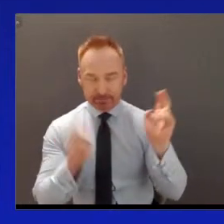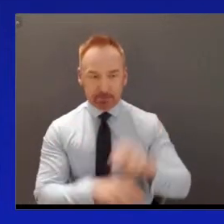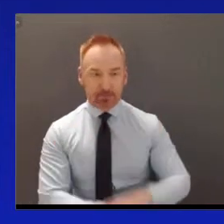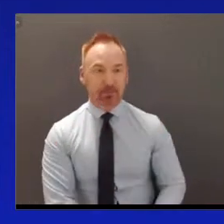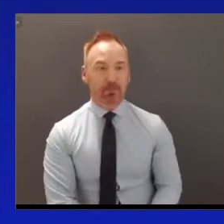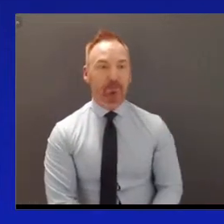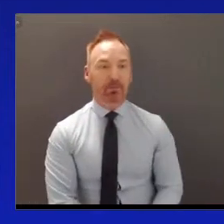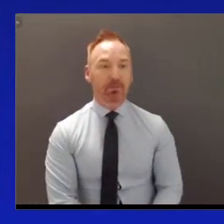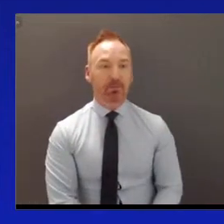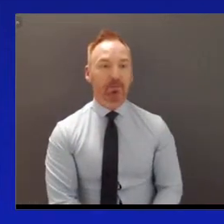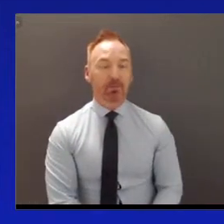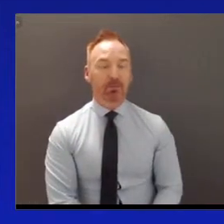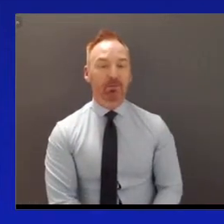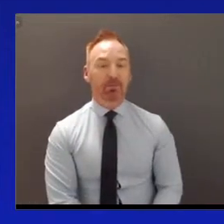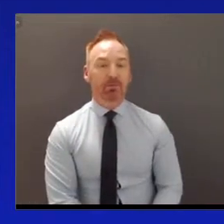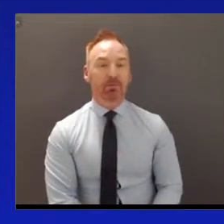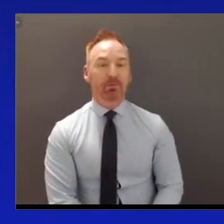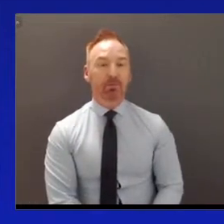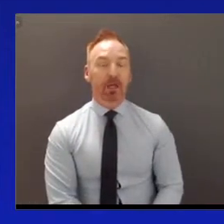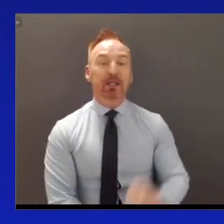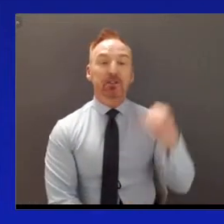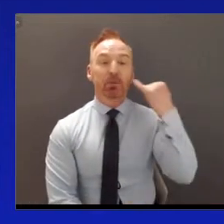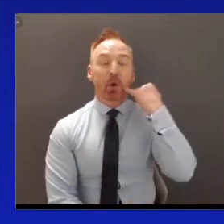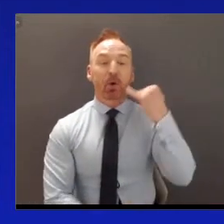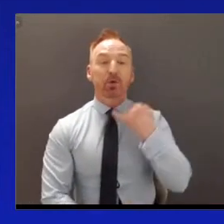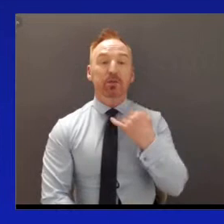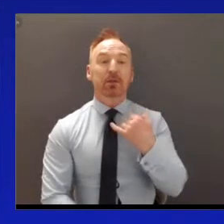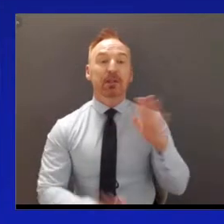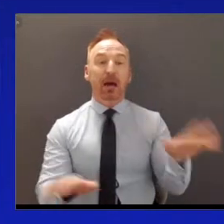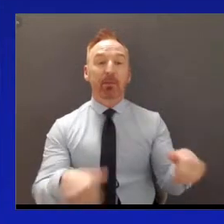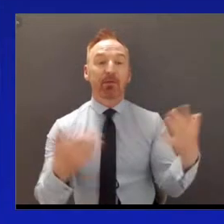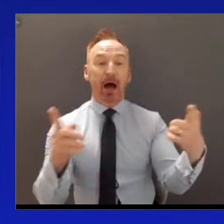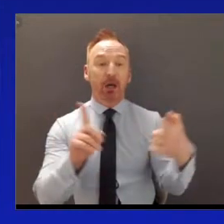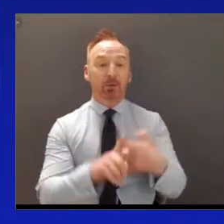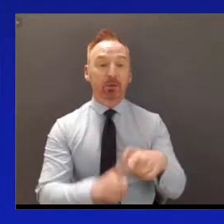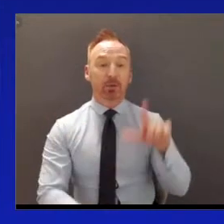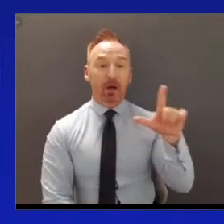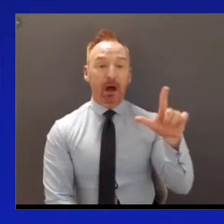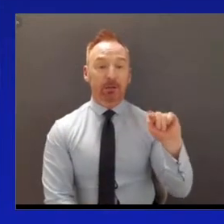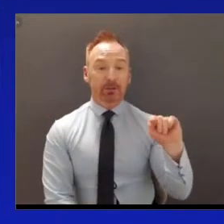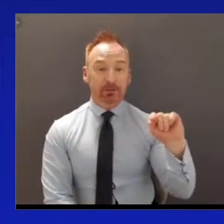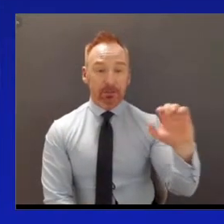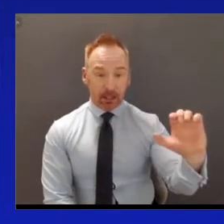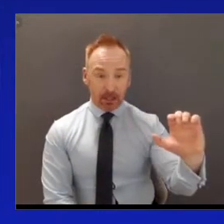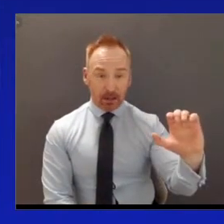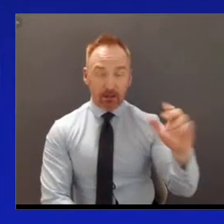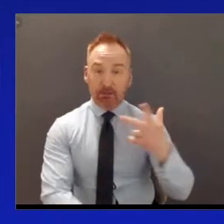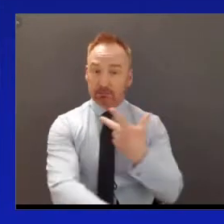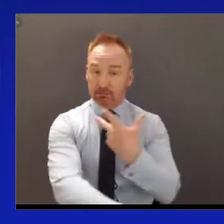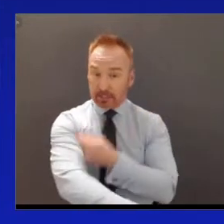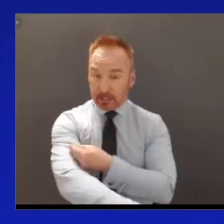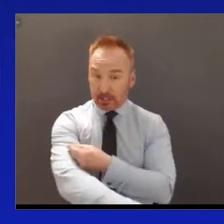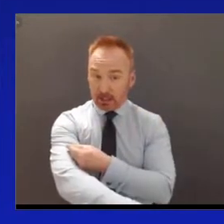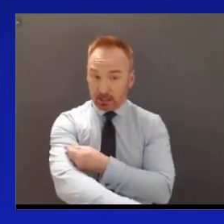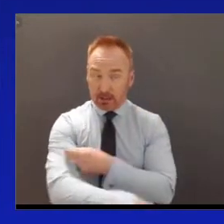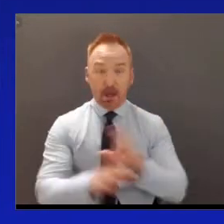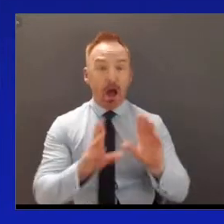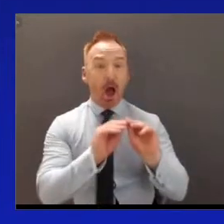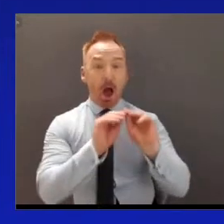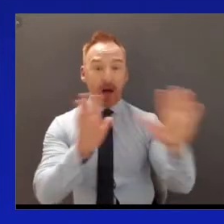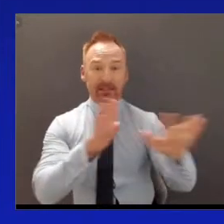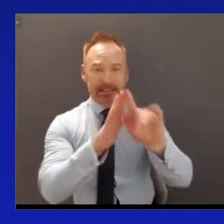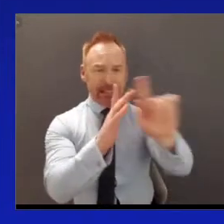actually delivering the product to a long-term care home to be able to do the vaccinations, obviously you can never get it precisely